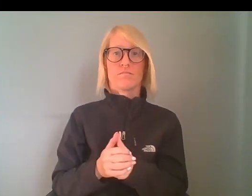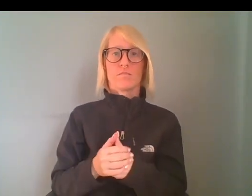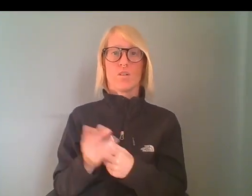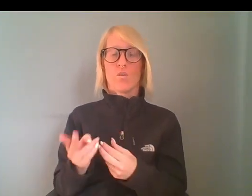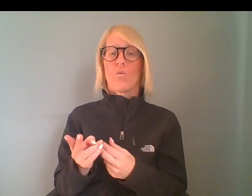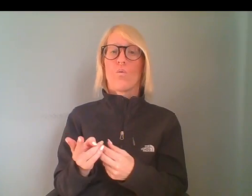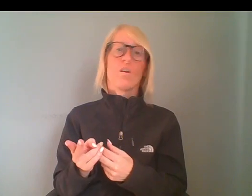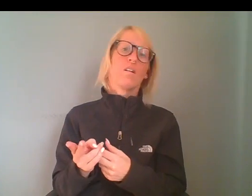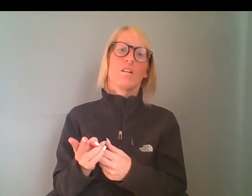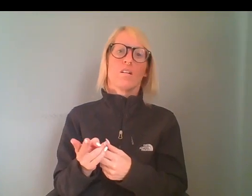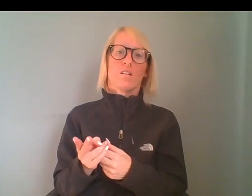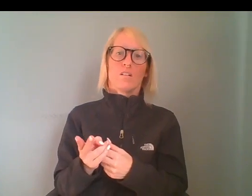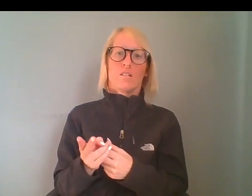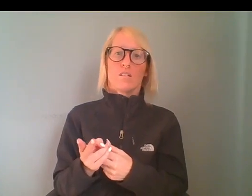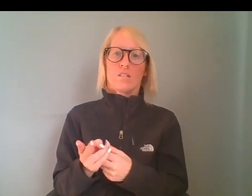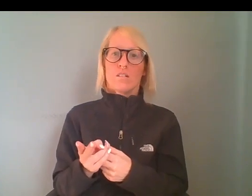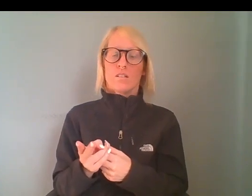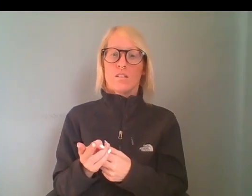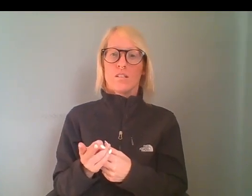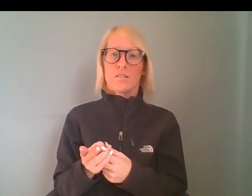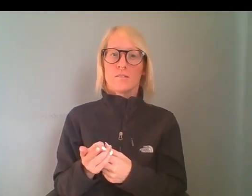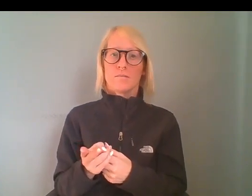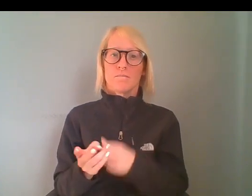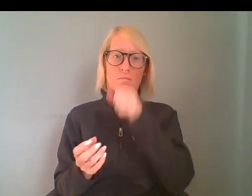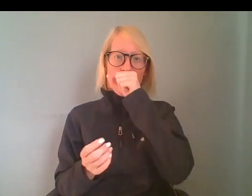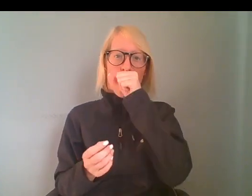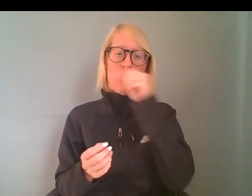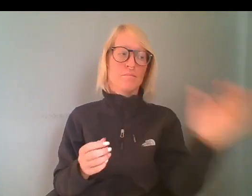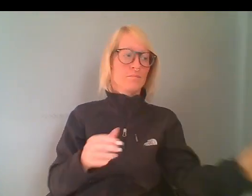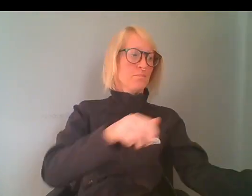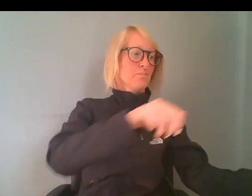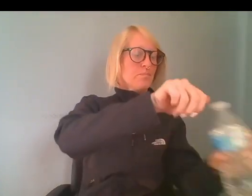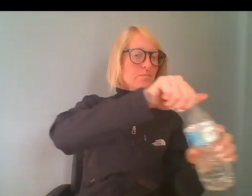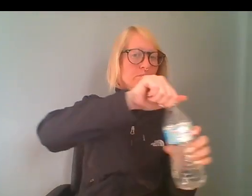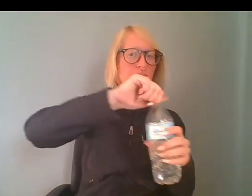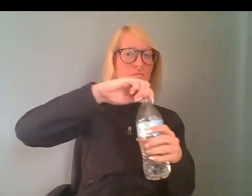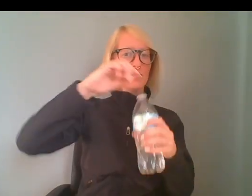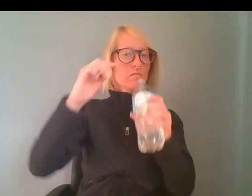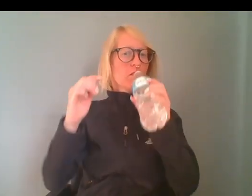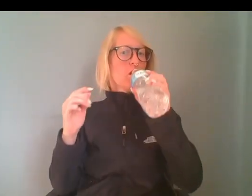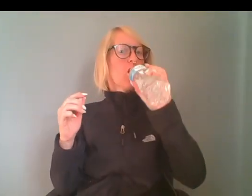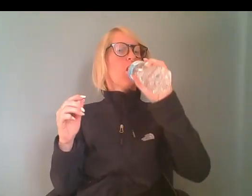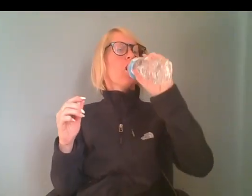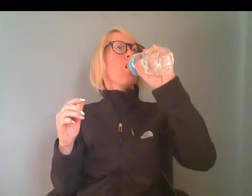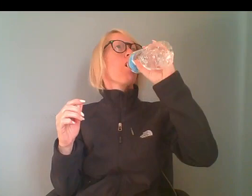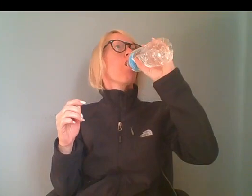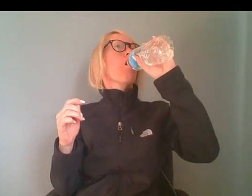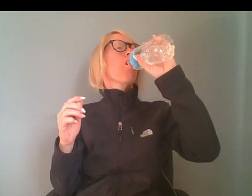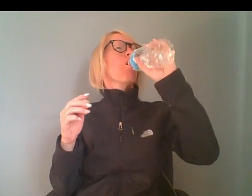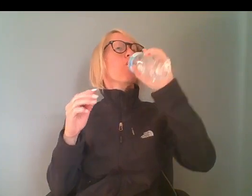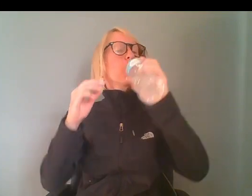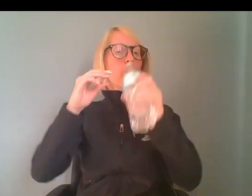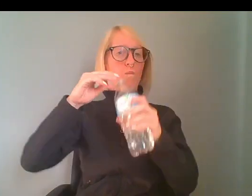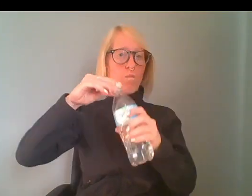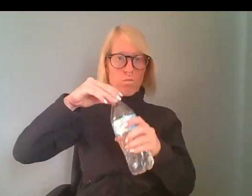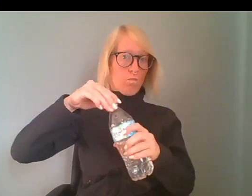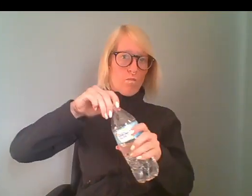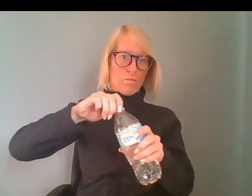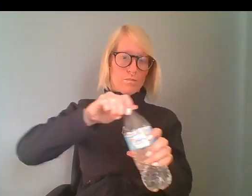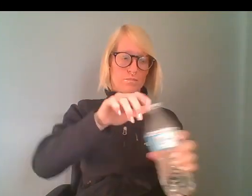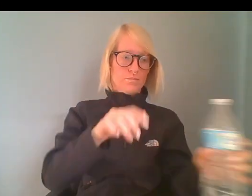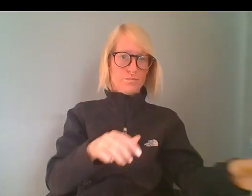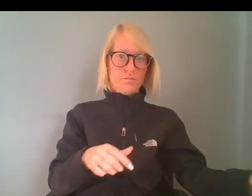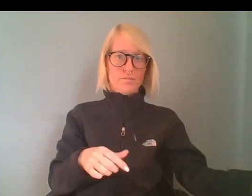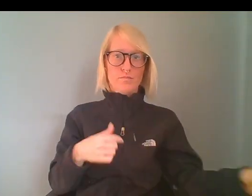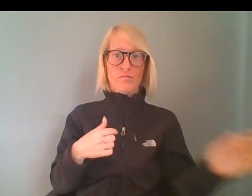this is a downtown Charleston zip code 29403. And I'm deciding I want to see nonprofit tweets within 15 miles